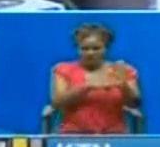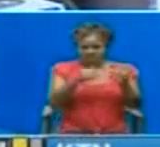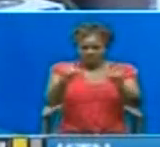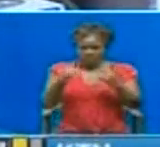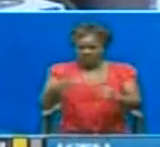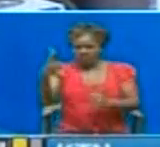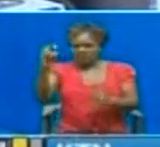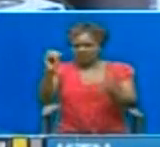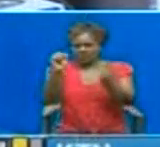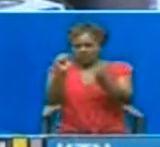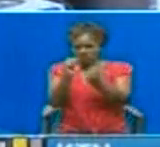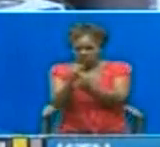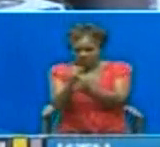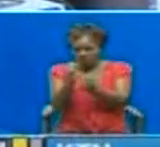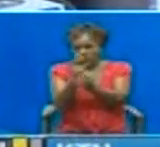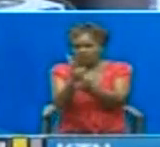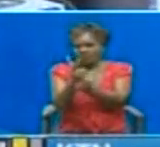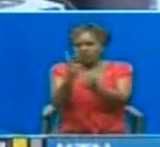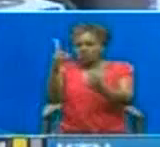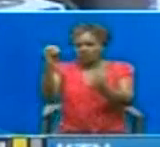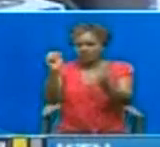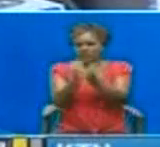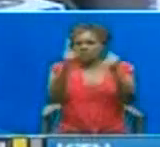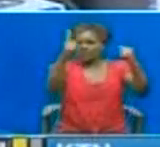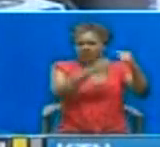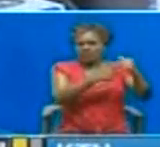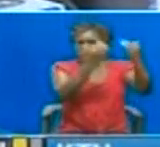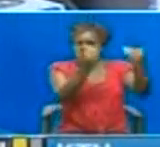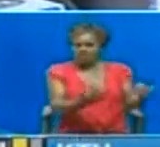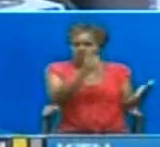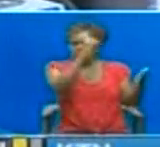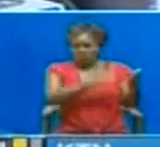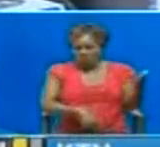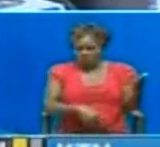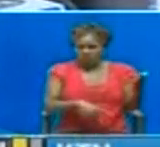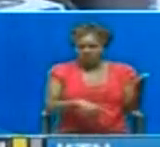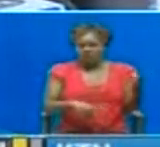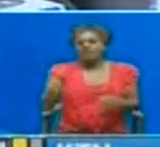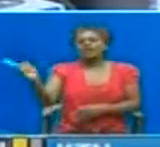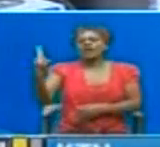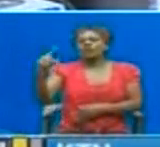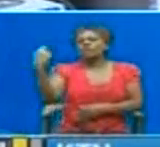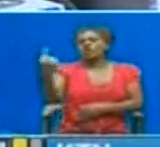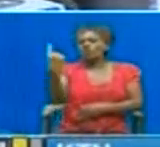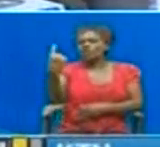2012 and 2016. We require for Nairobi City alone,